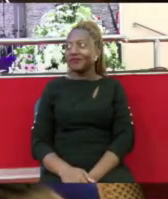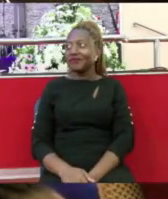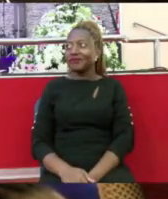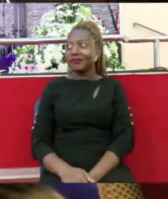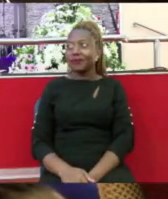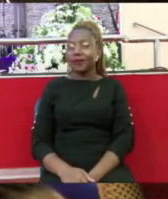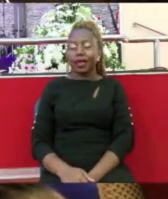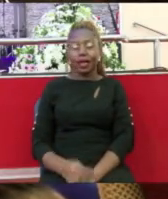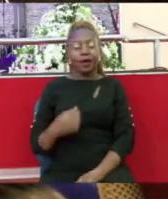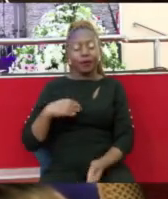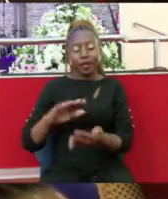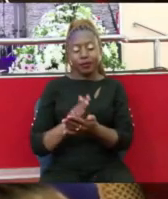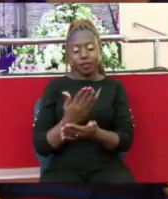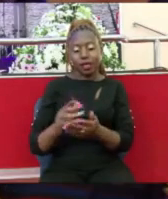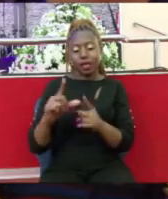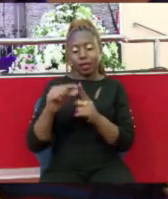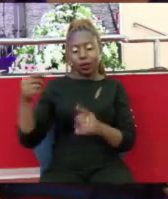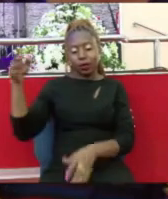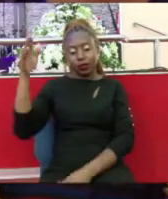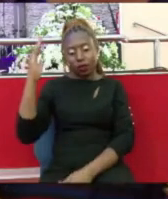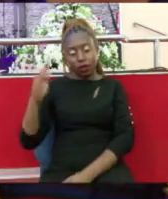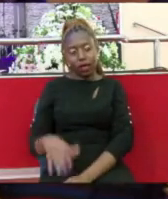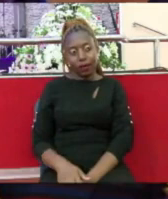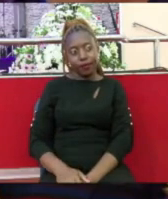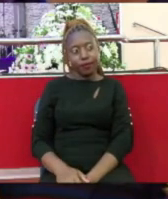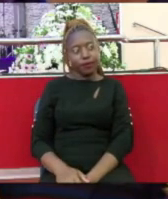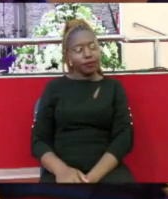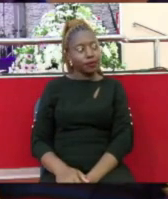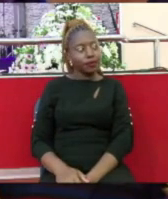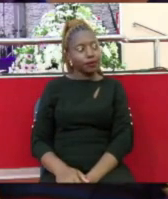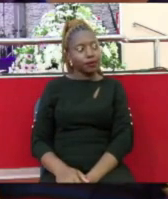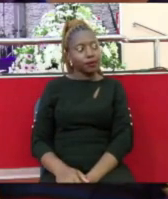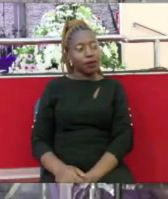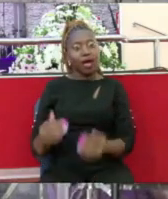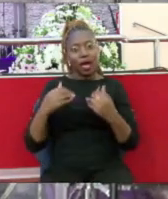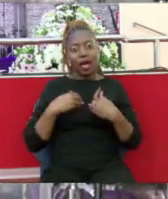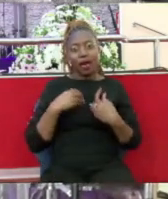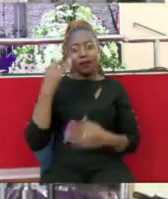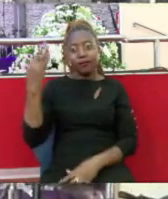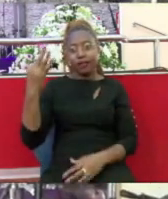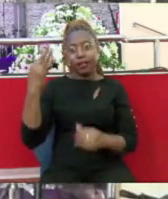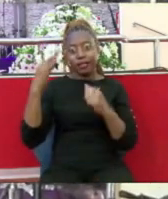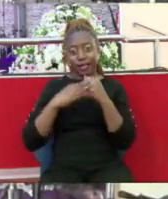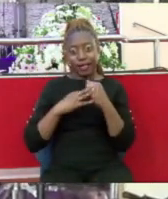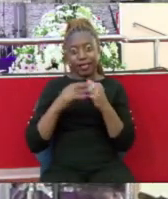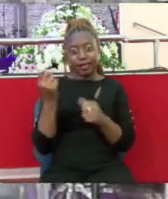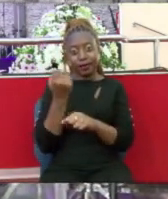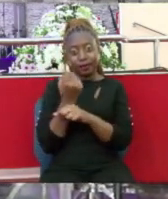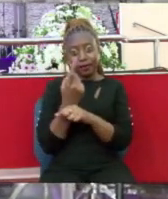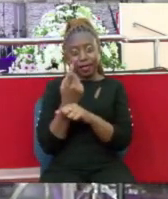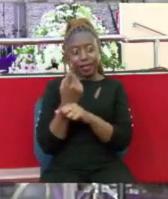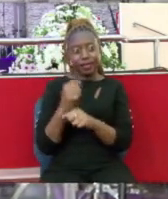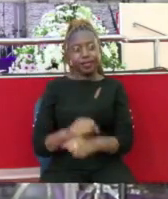I want to share the word of God. Nataka kushiriki neno la Bwana. I have 38 minutes. Nazo dakika 38. I had